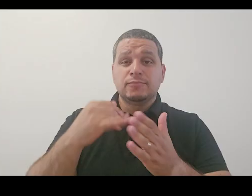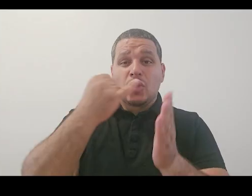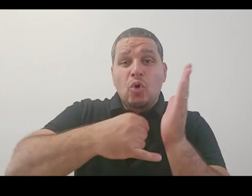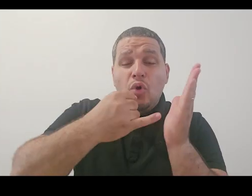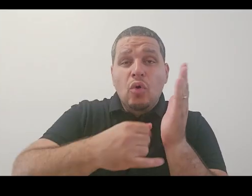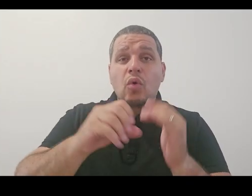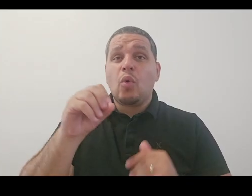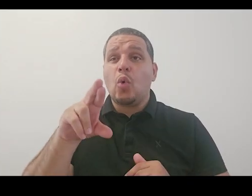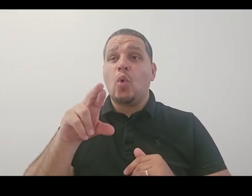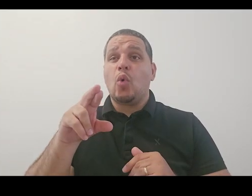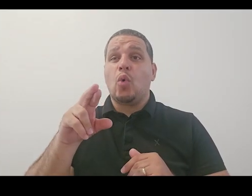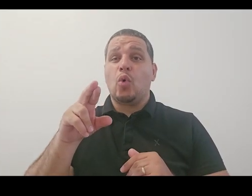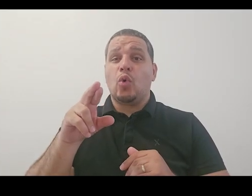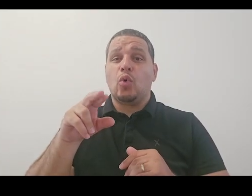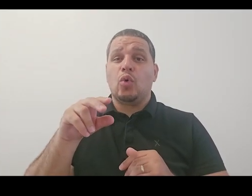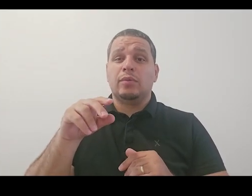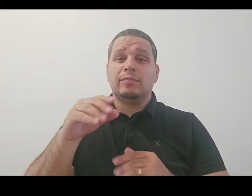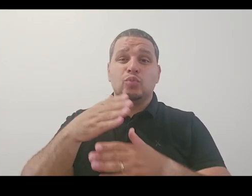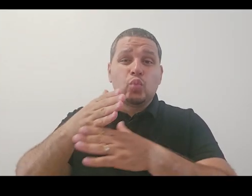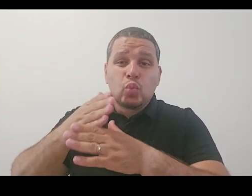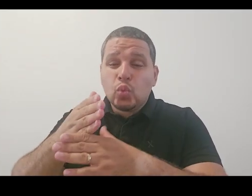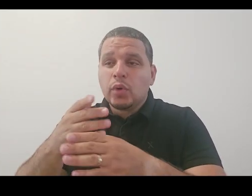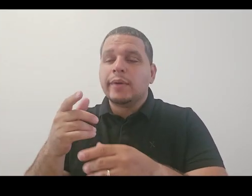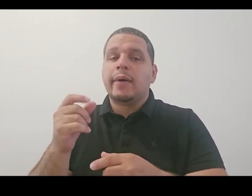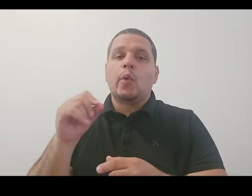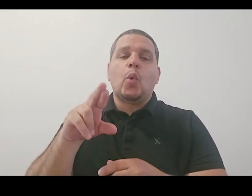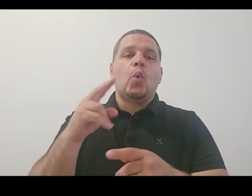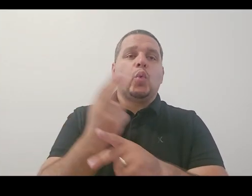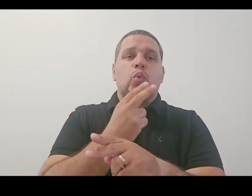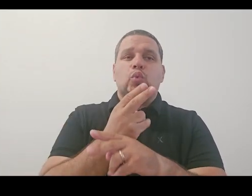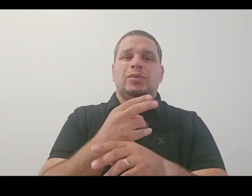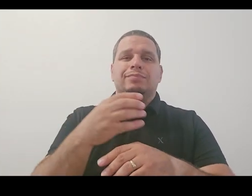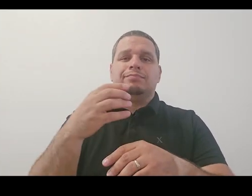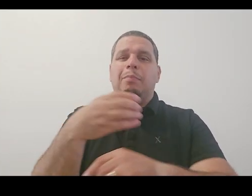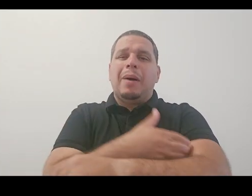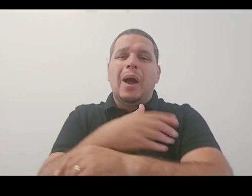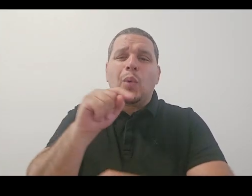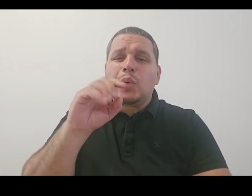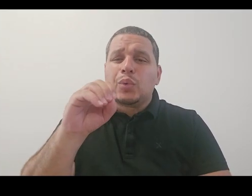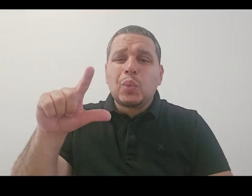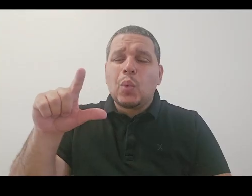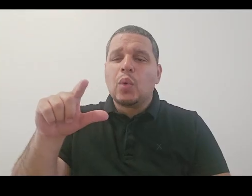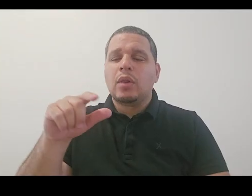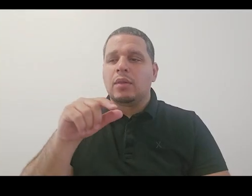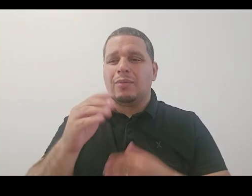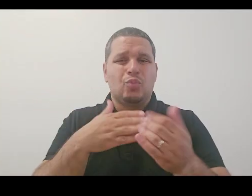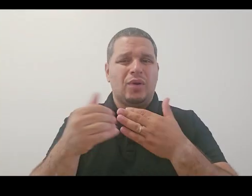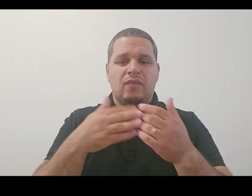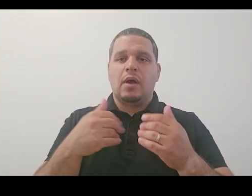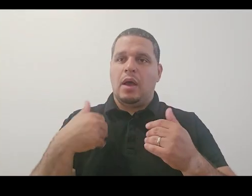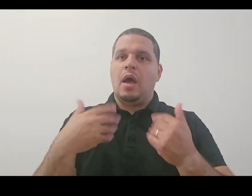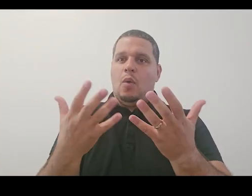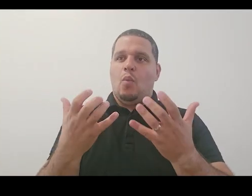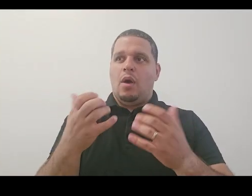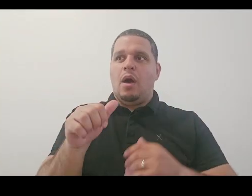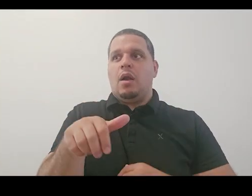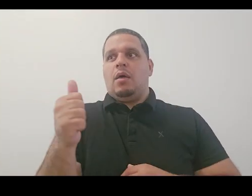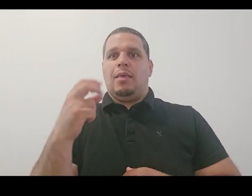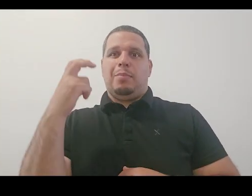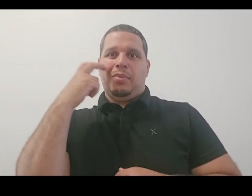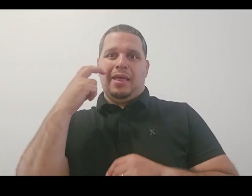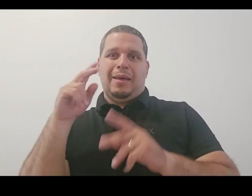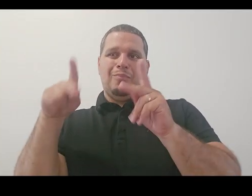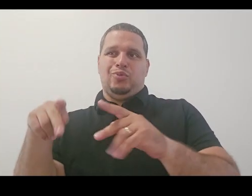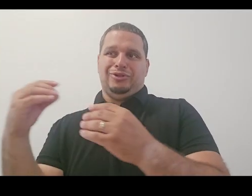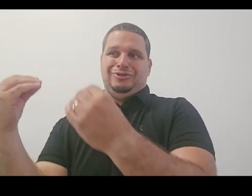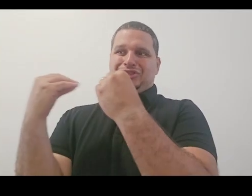it's art or turning wood or using some kind of a power tool, whatever it is. I want another blind person